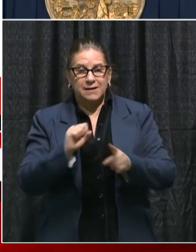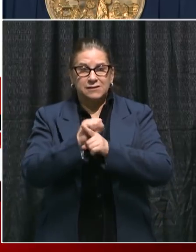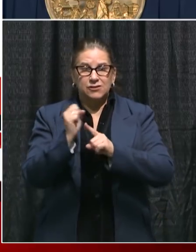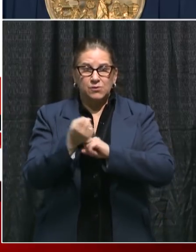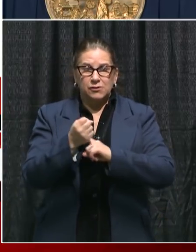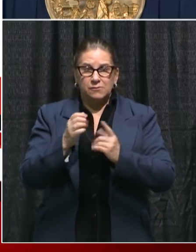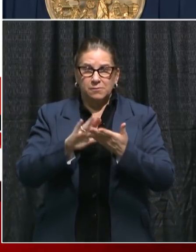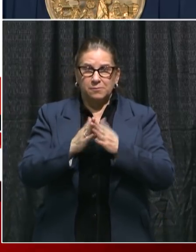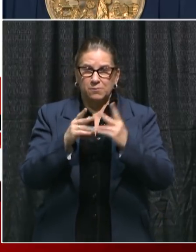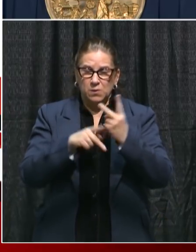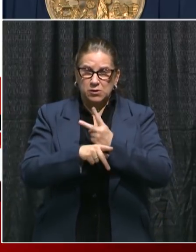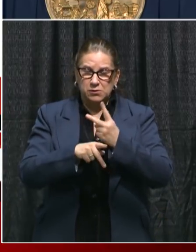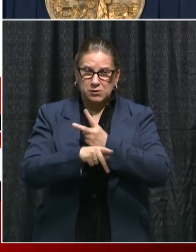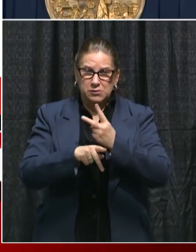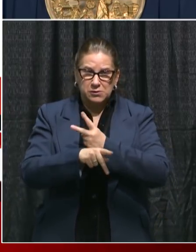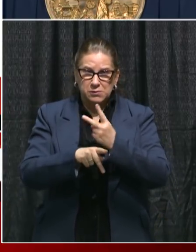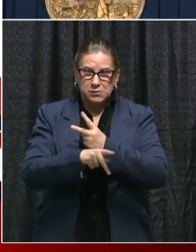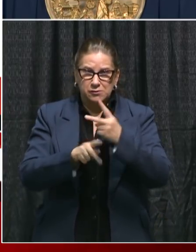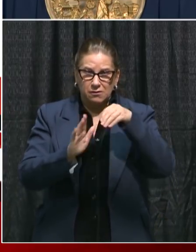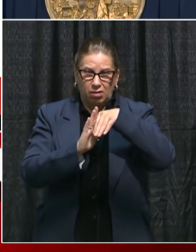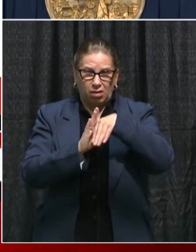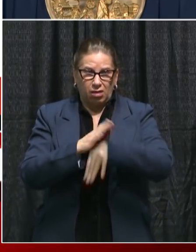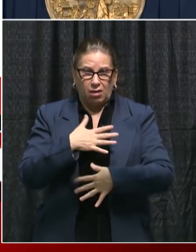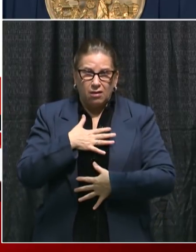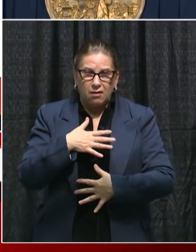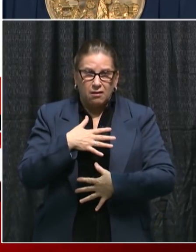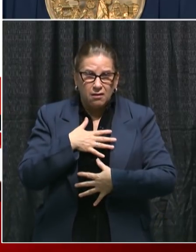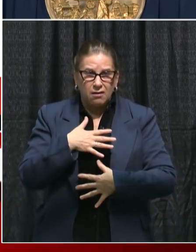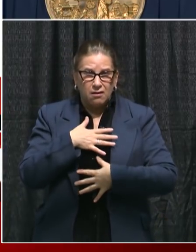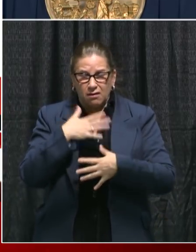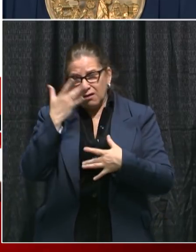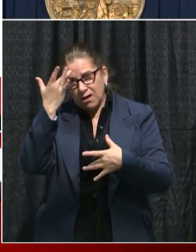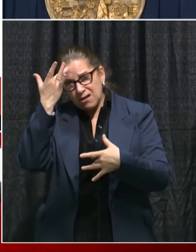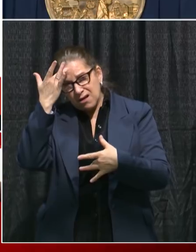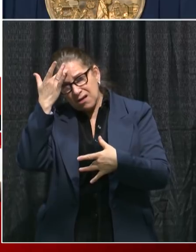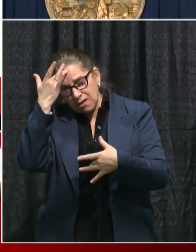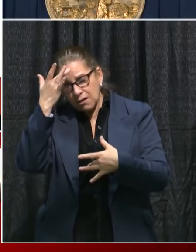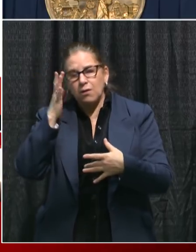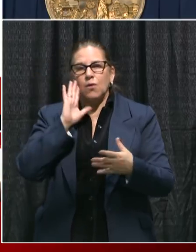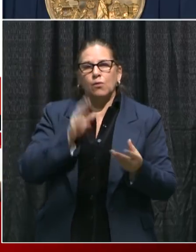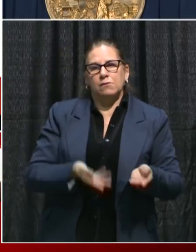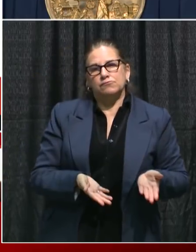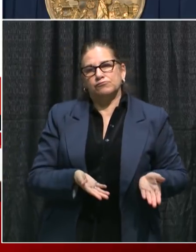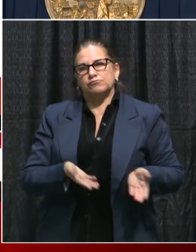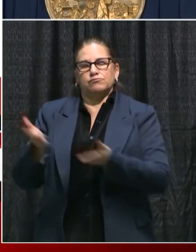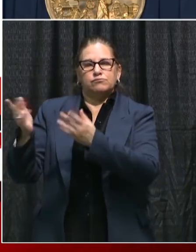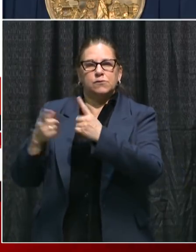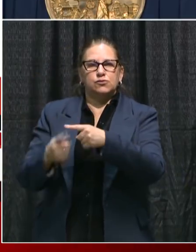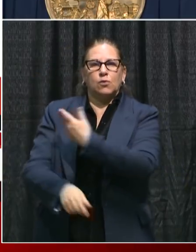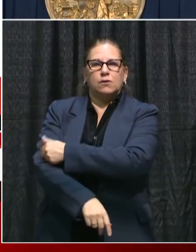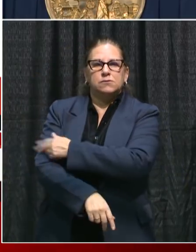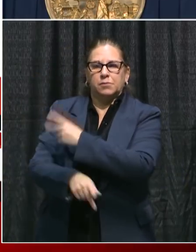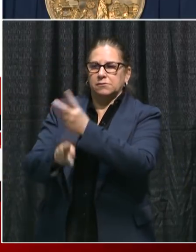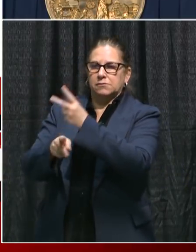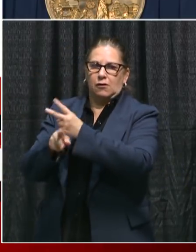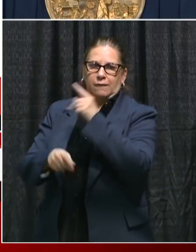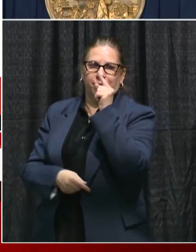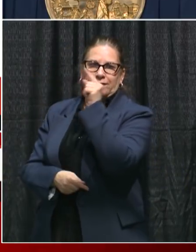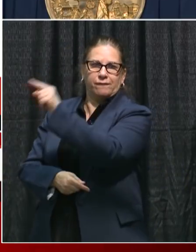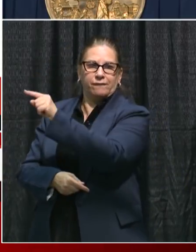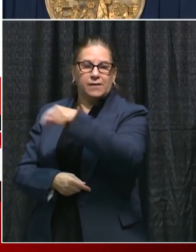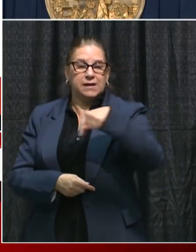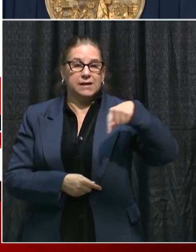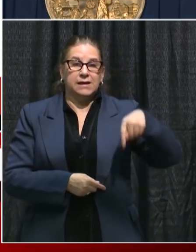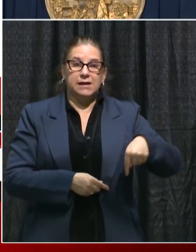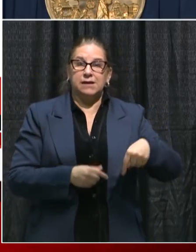be stabilized and returned to an acute care hospital. While building the site was the work of many local